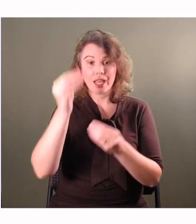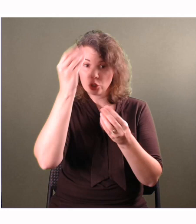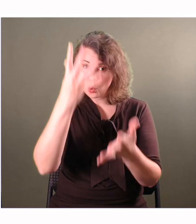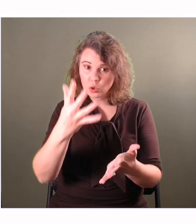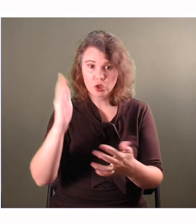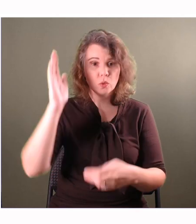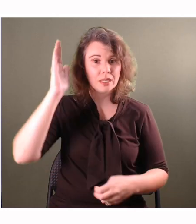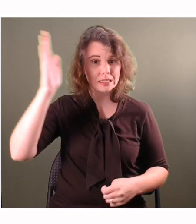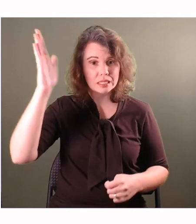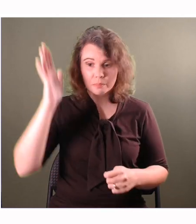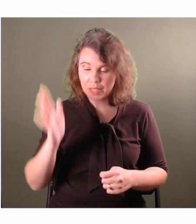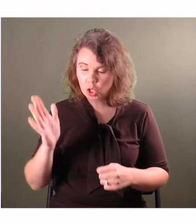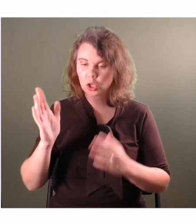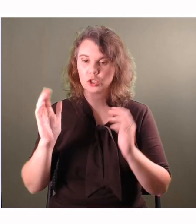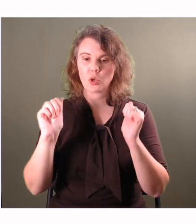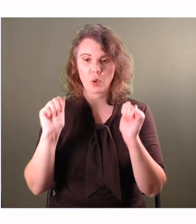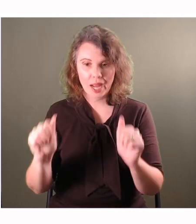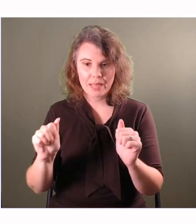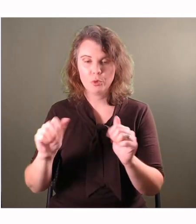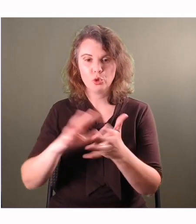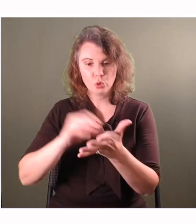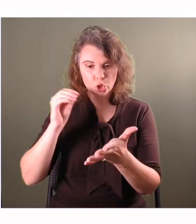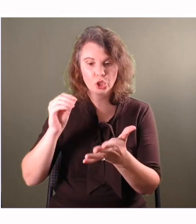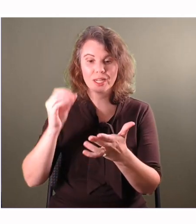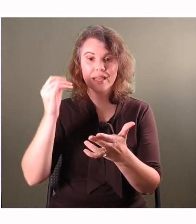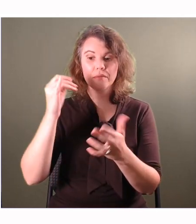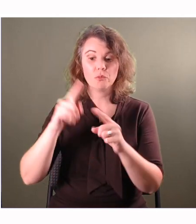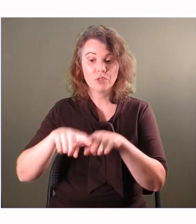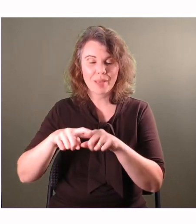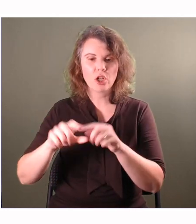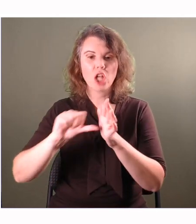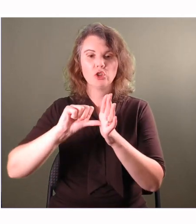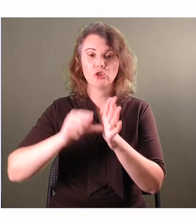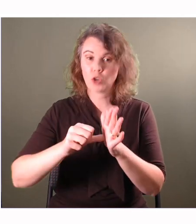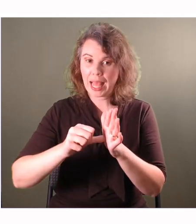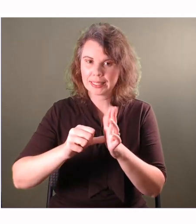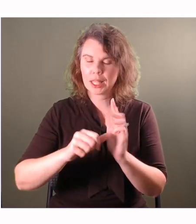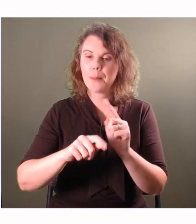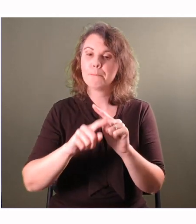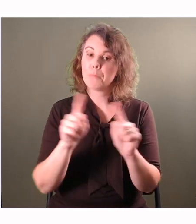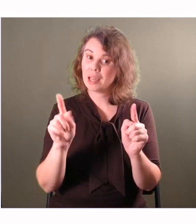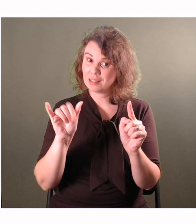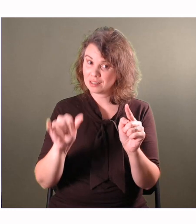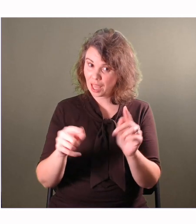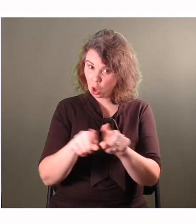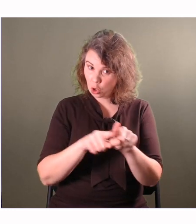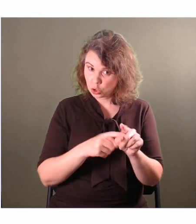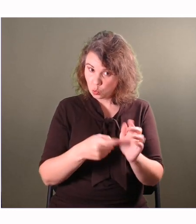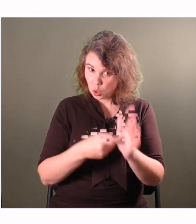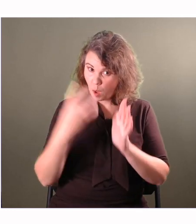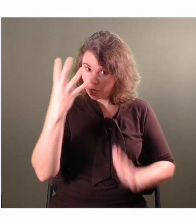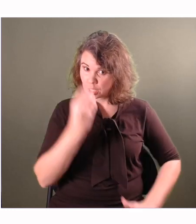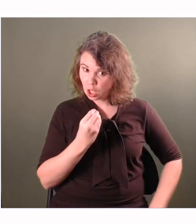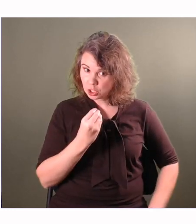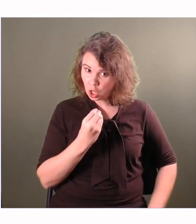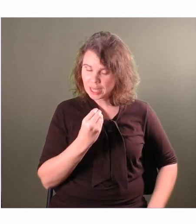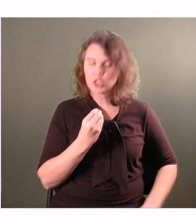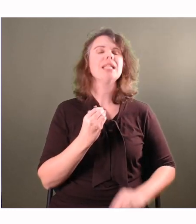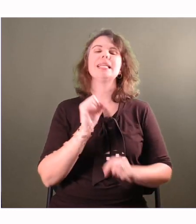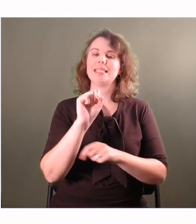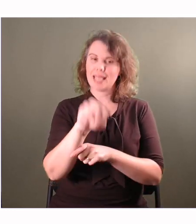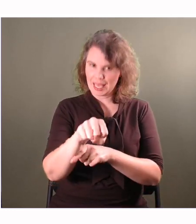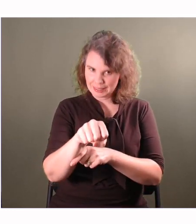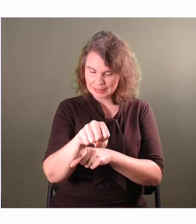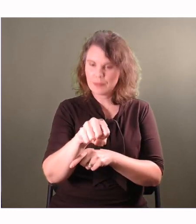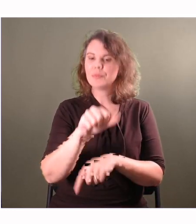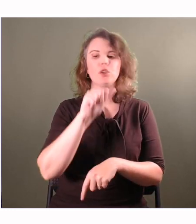speakers are able to learn a second order rule based on stress. But does that also require consolidation? Yes, it